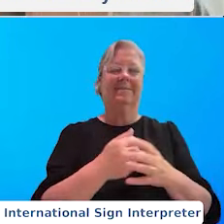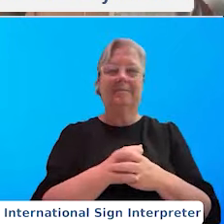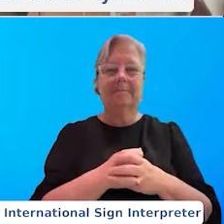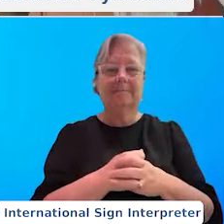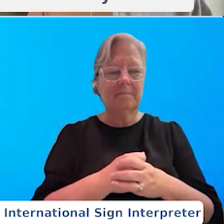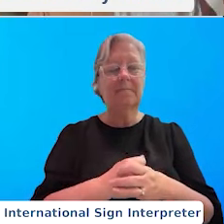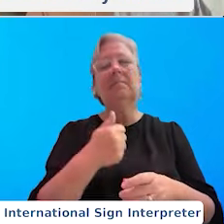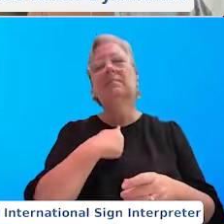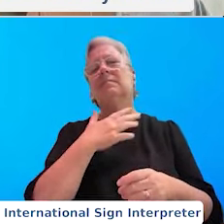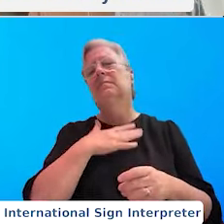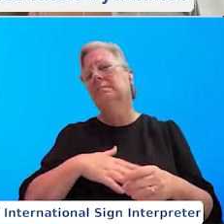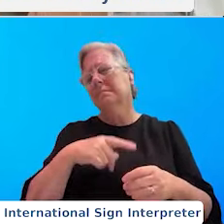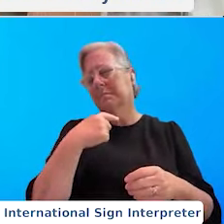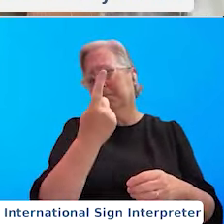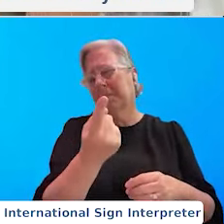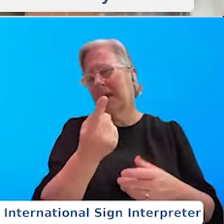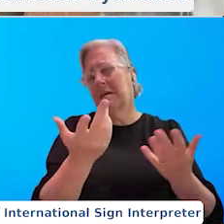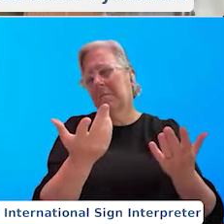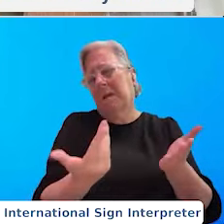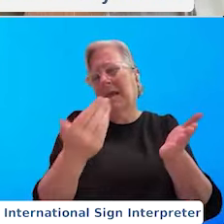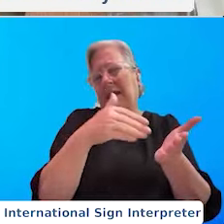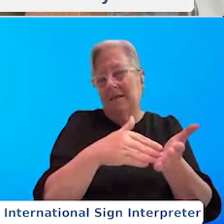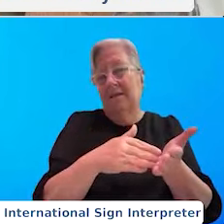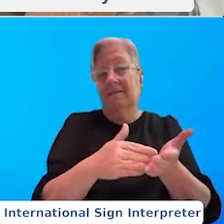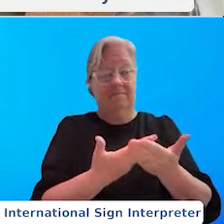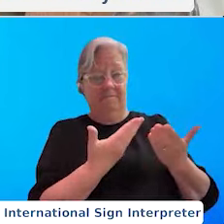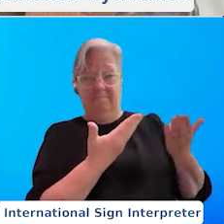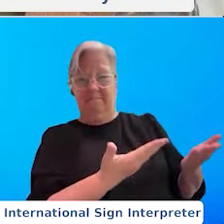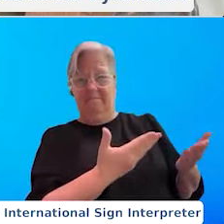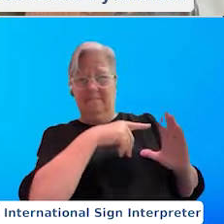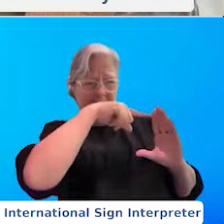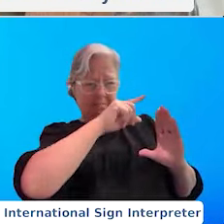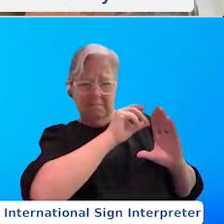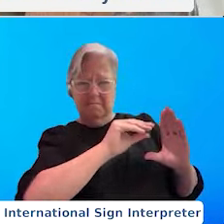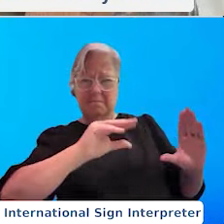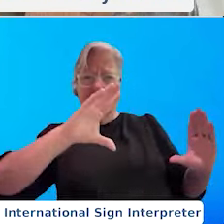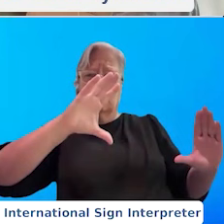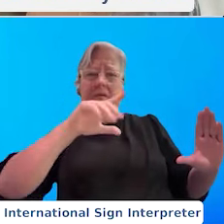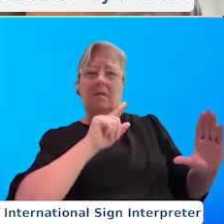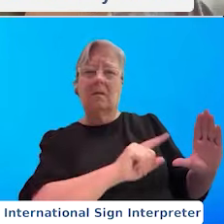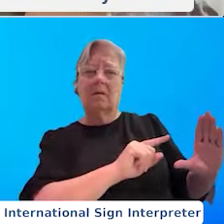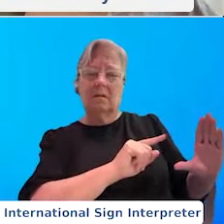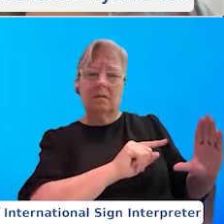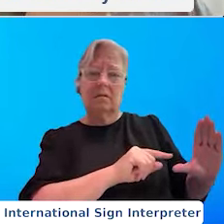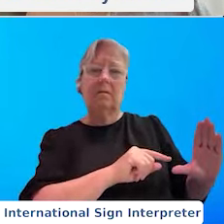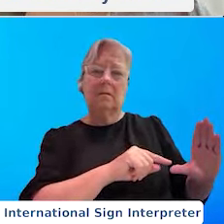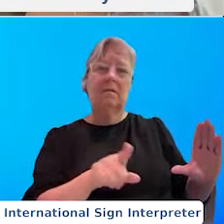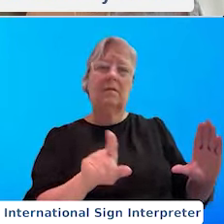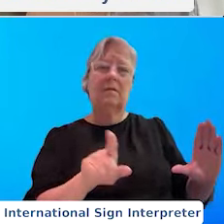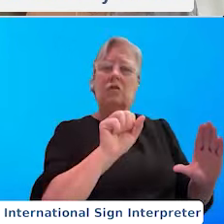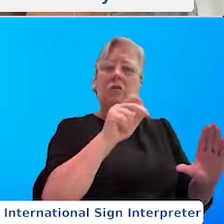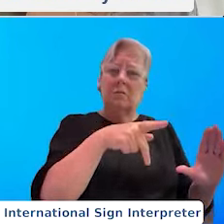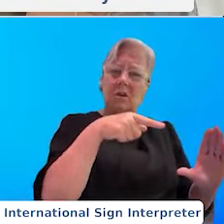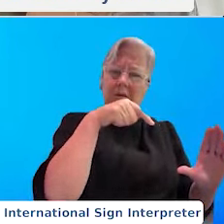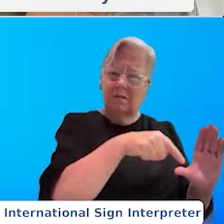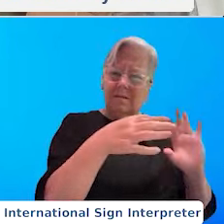disabilities is often not as captured as well in budget documents, for example. So there may be investments that aren't always